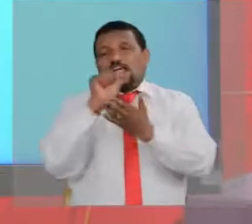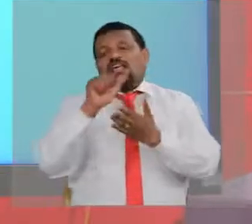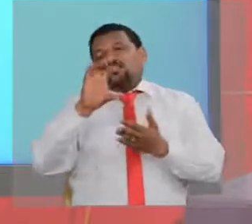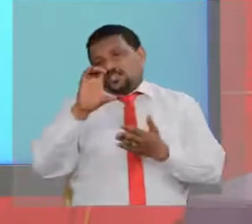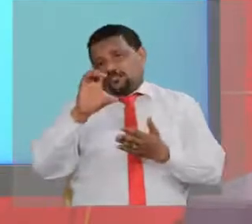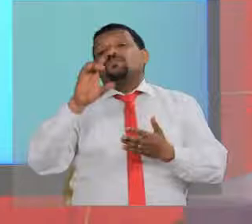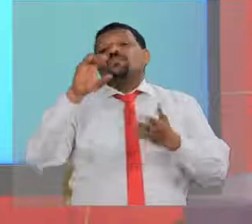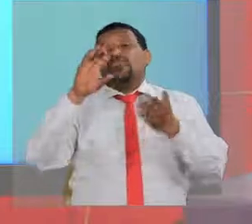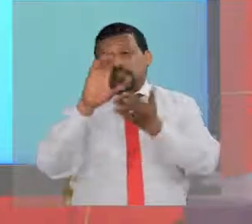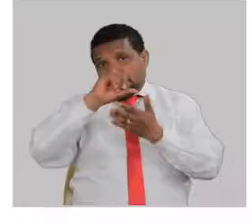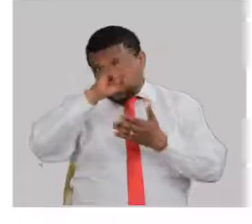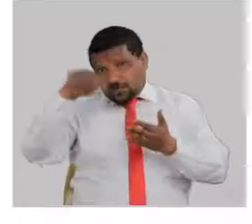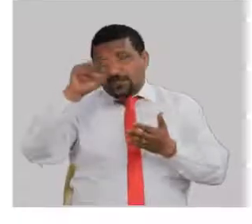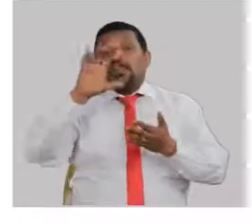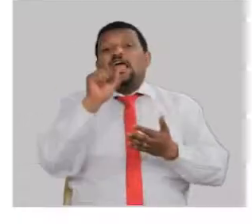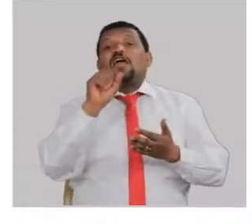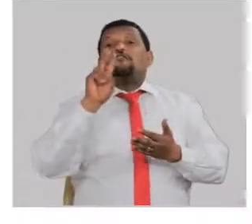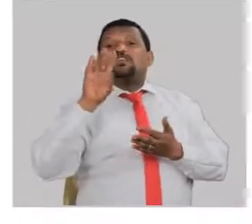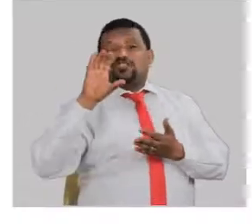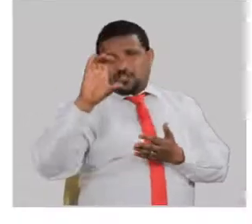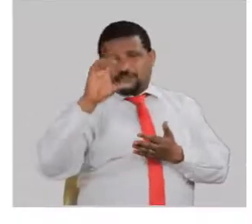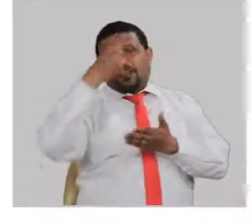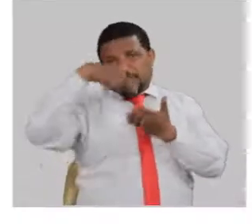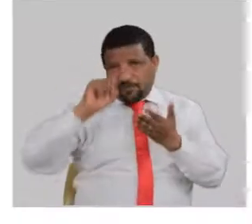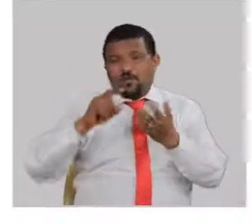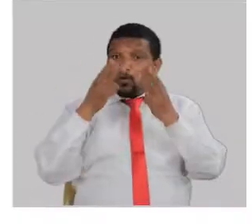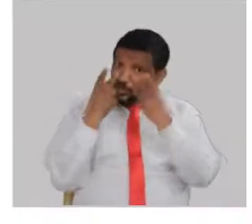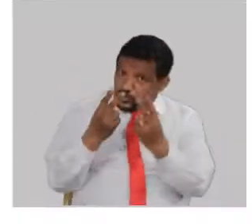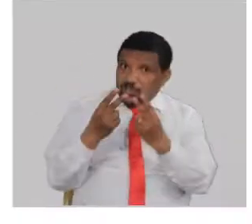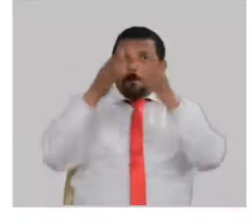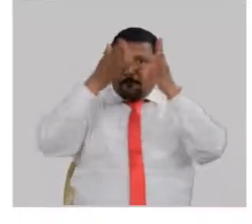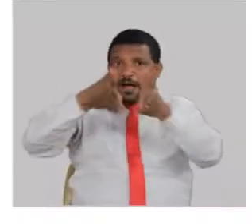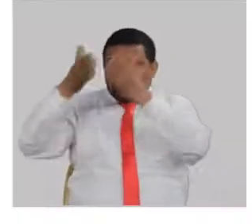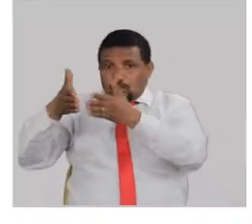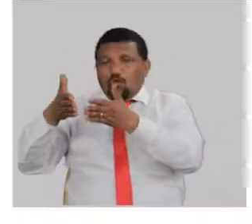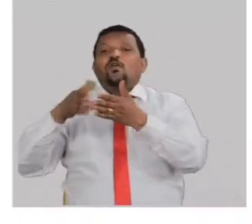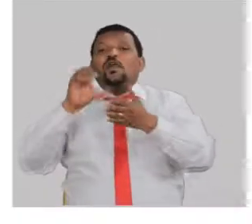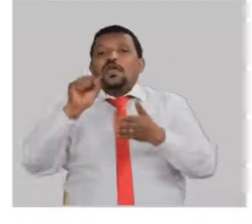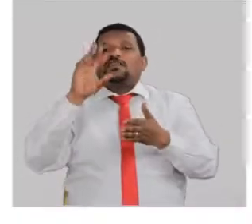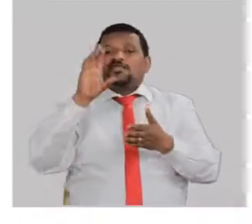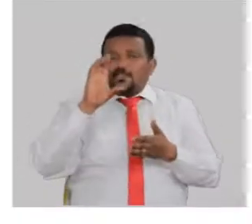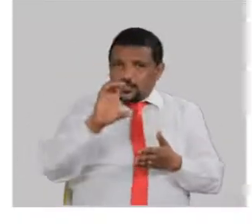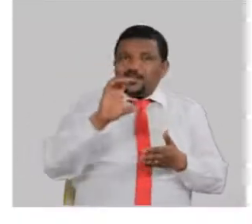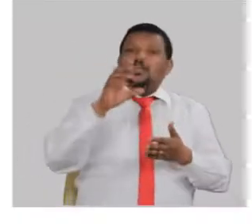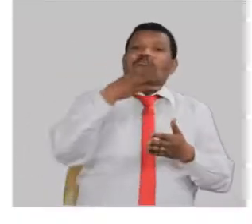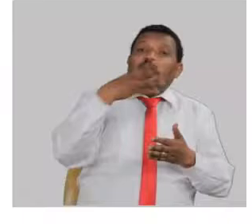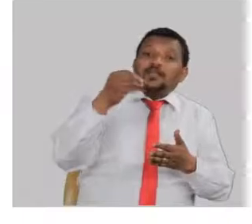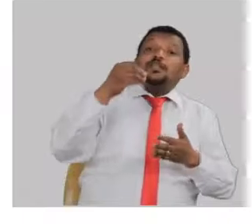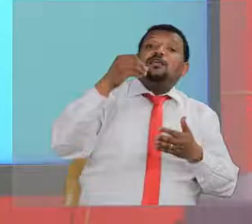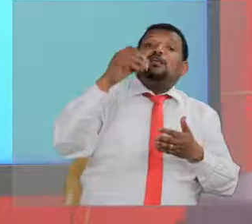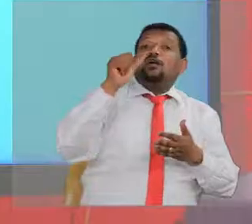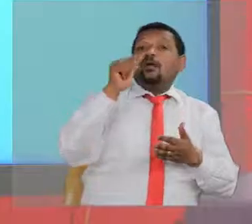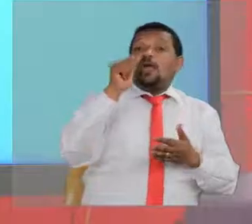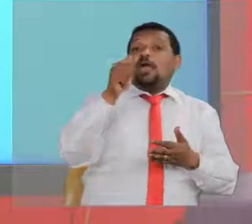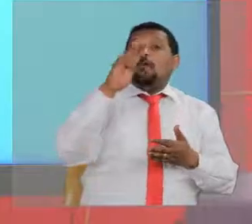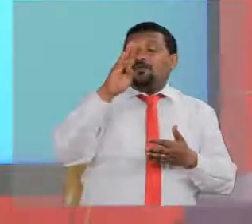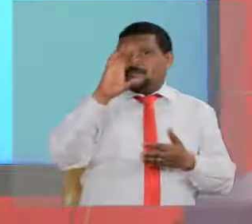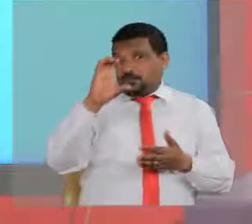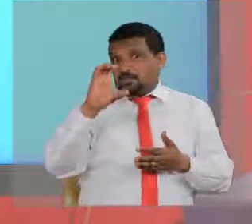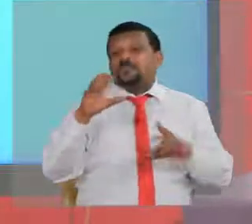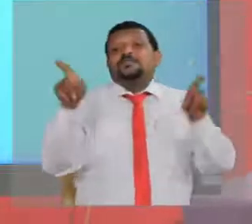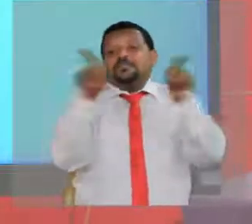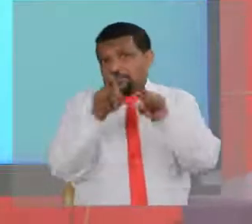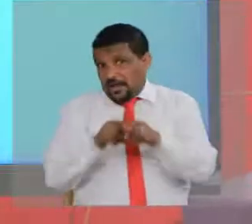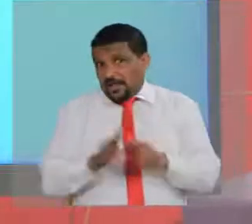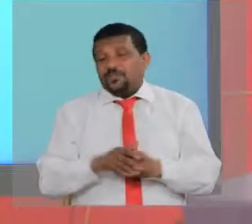this ABC curve. When we see the patterns of both AC and ABC is similar. The